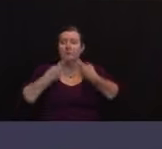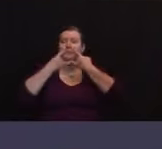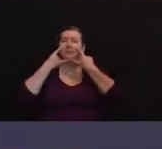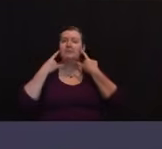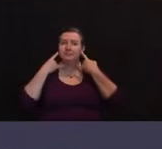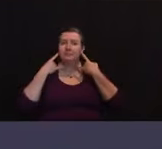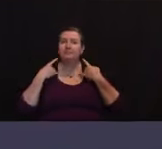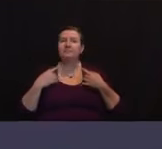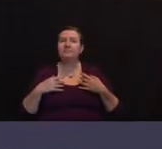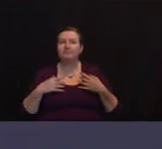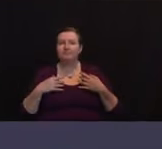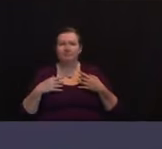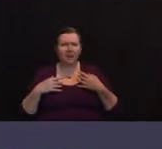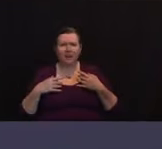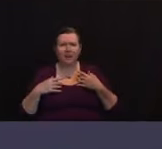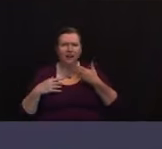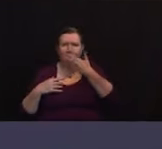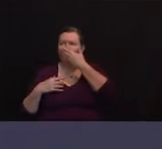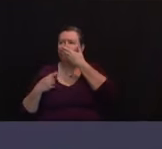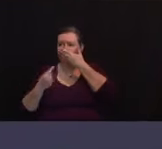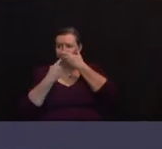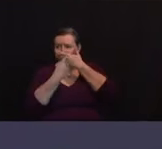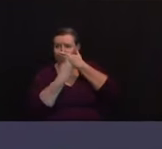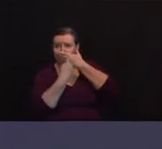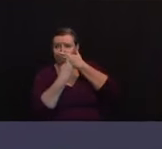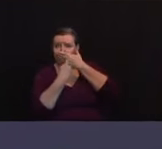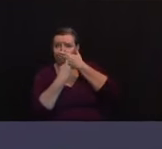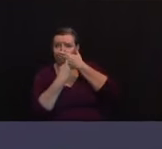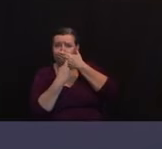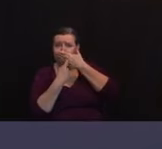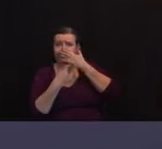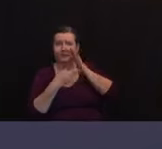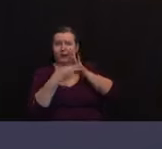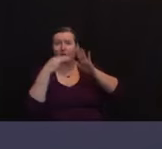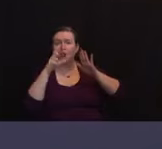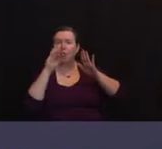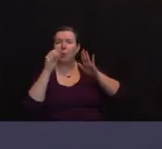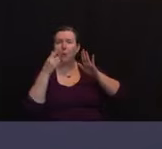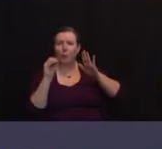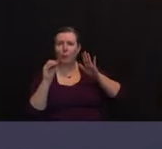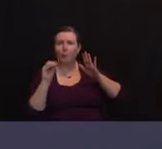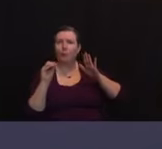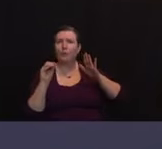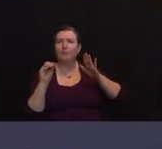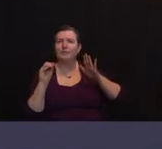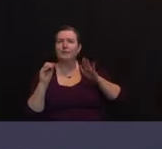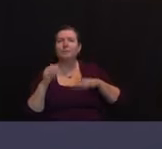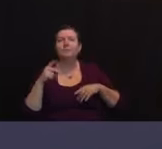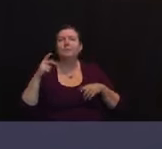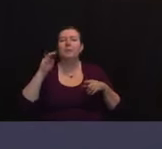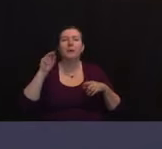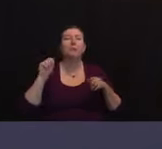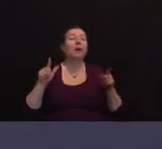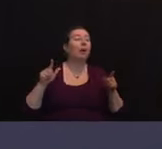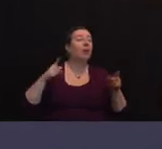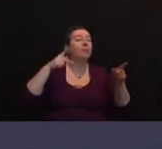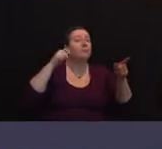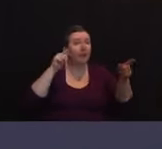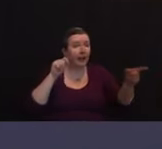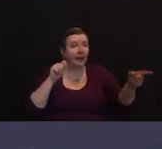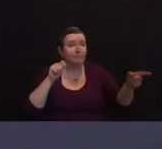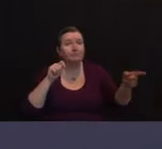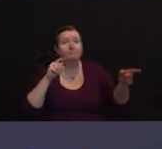on. Pat, as always, Jared, Paramel, Mahan, rest of the team. Again, we'll be